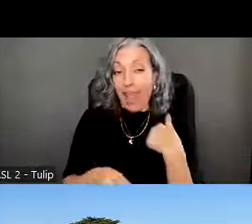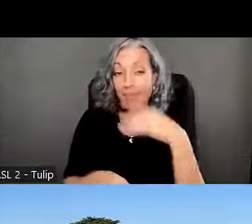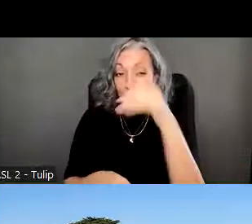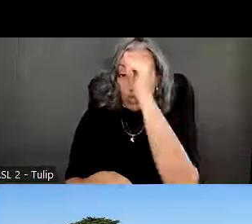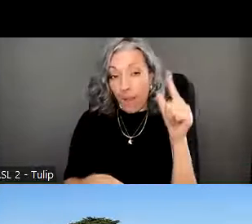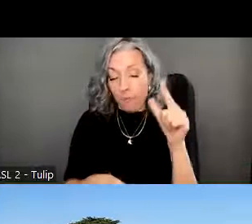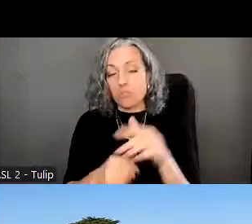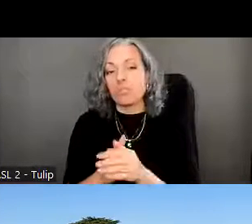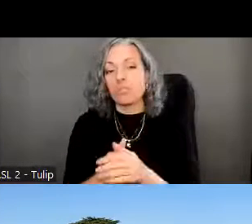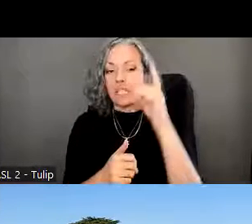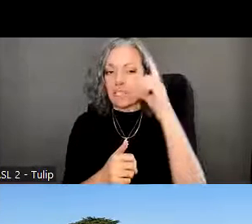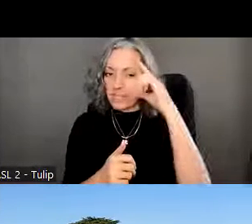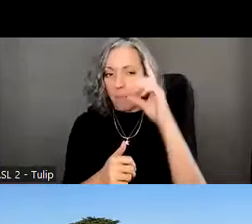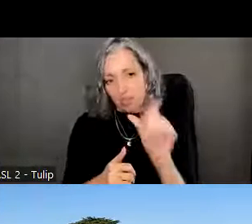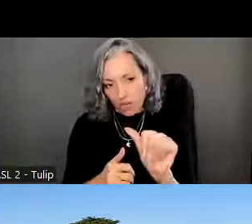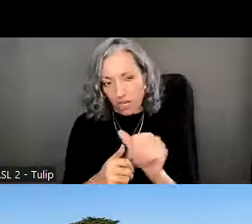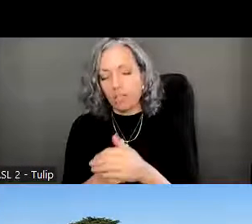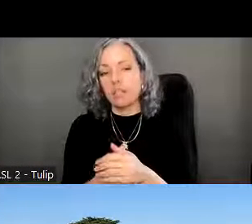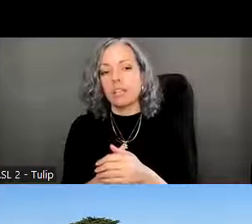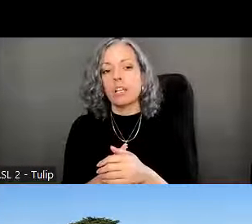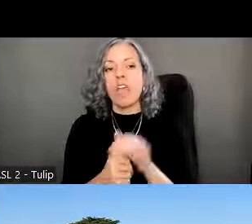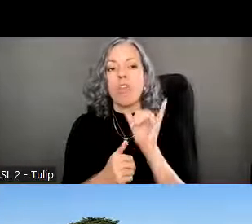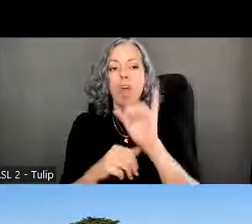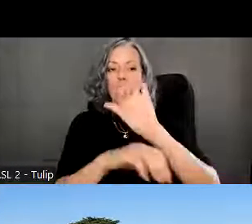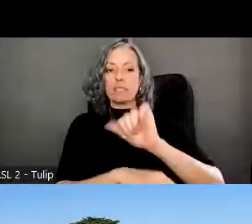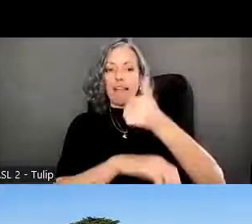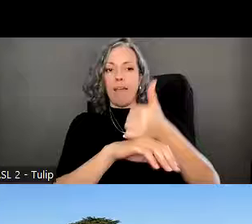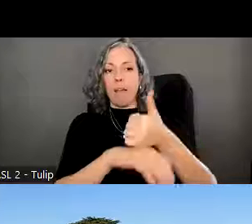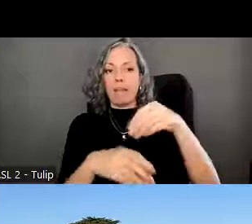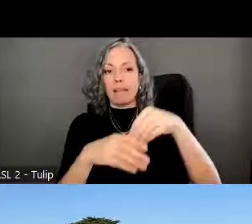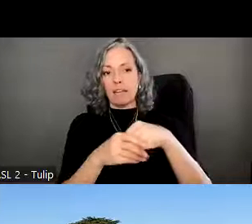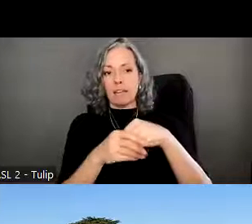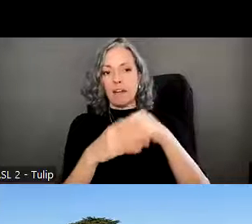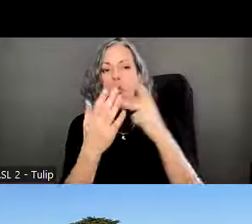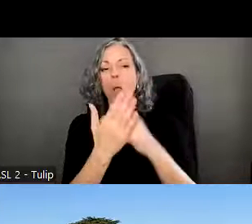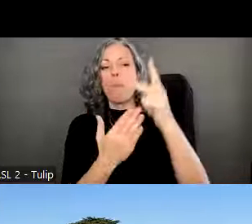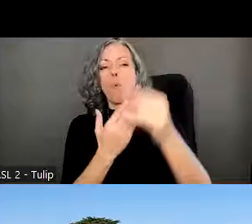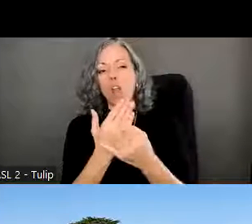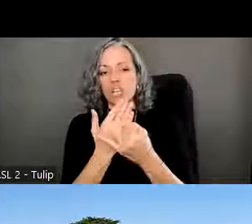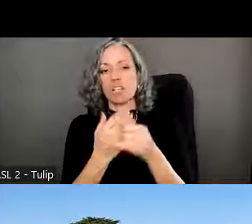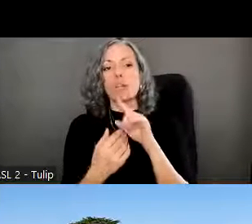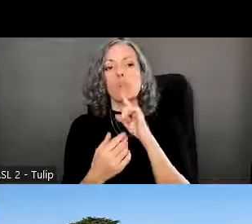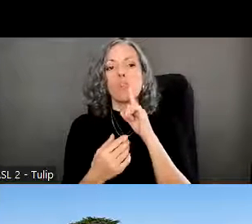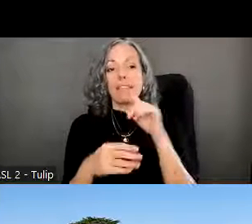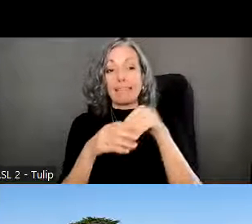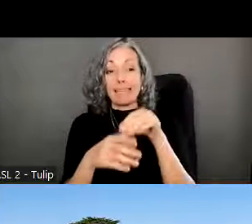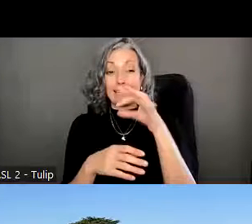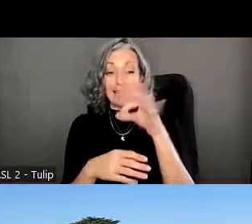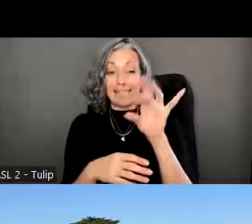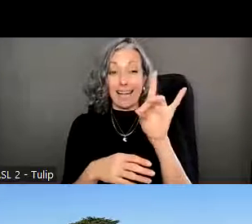dementia. And that was established in a pilot project, but in a replication in 1984.